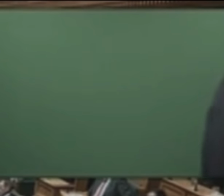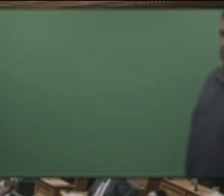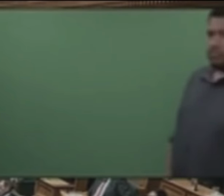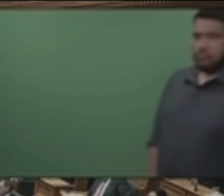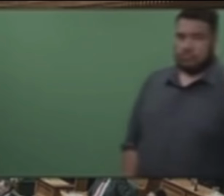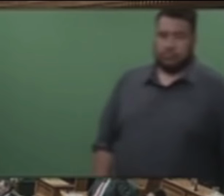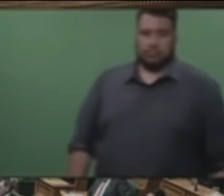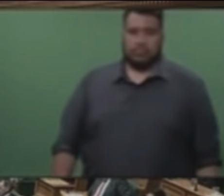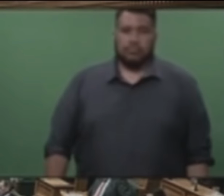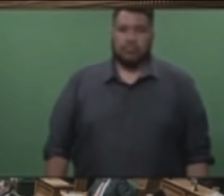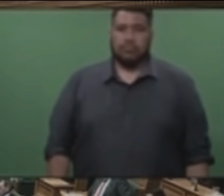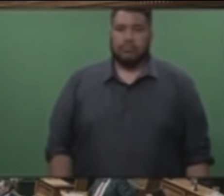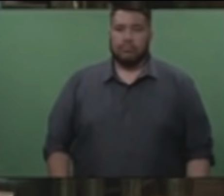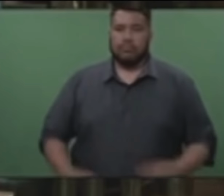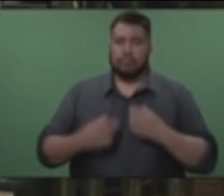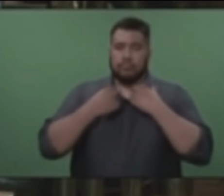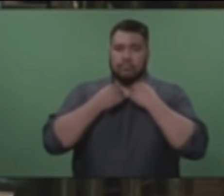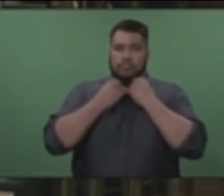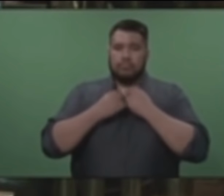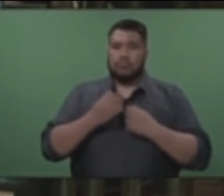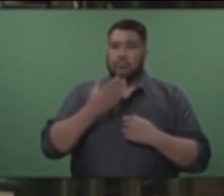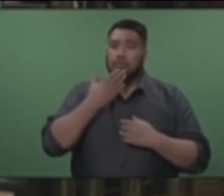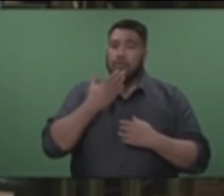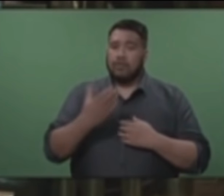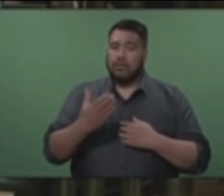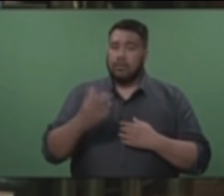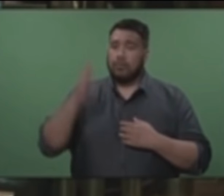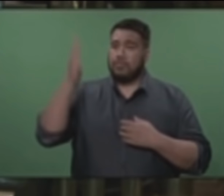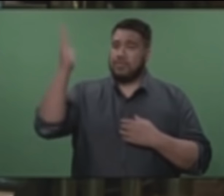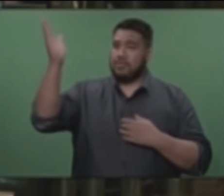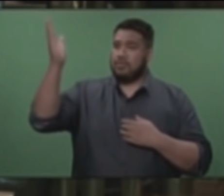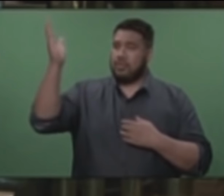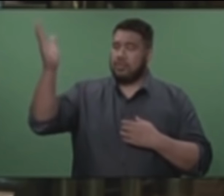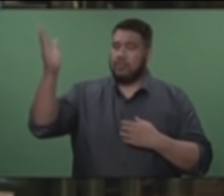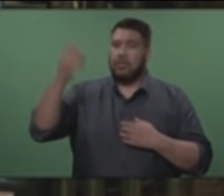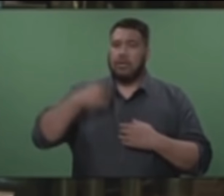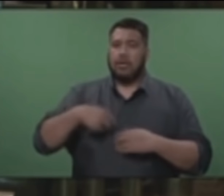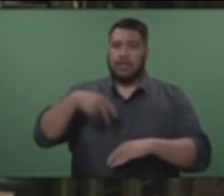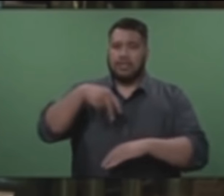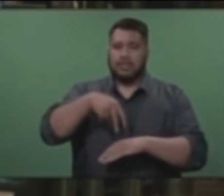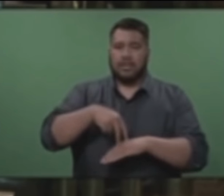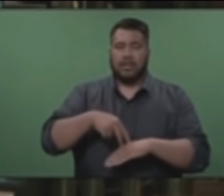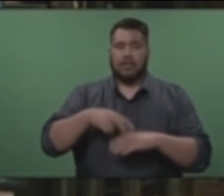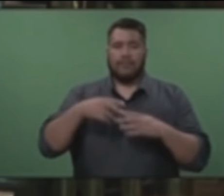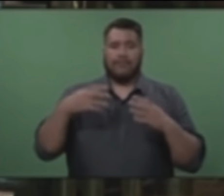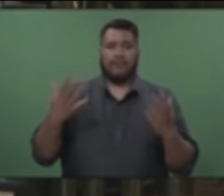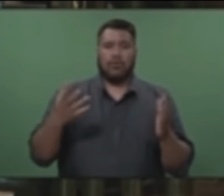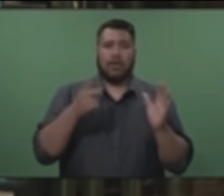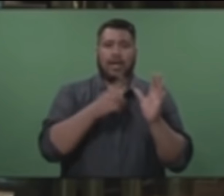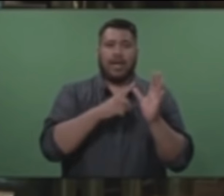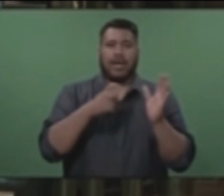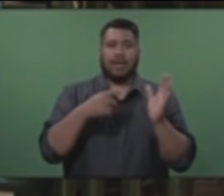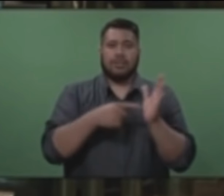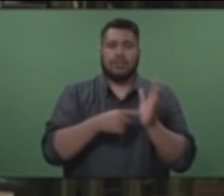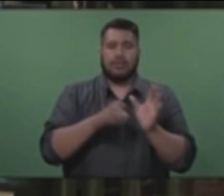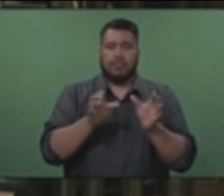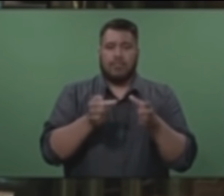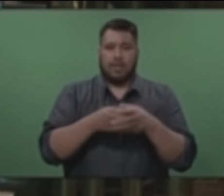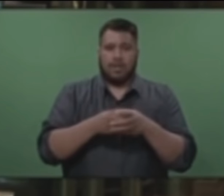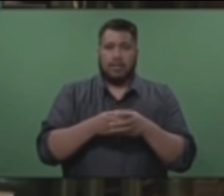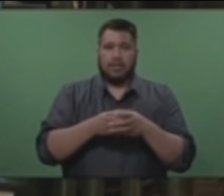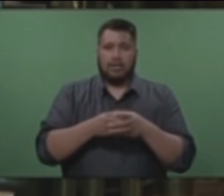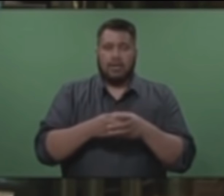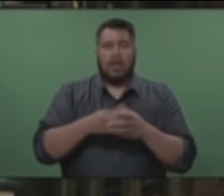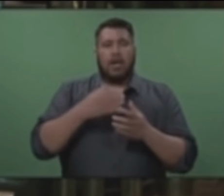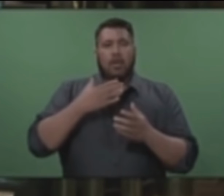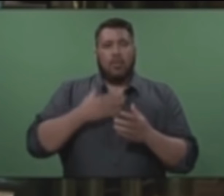Thank you, Mr. Speaker. I rise on behalf of the ACT Party to join with other leaders in offering the victims condolence